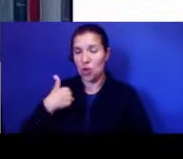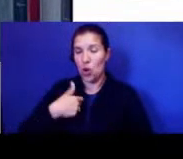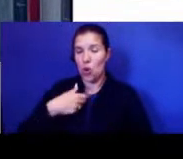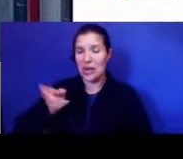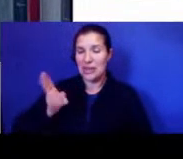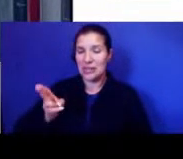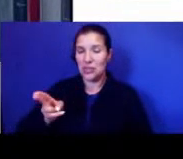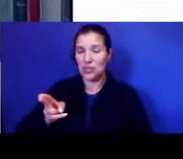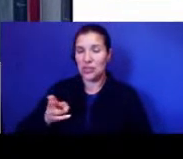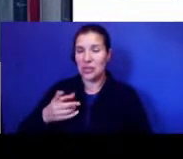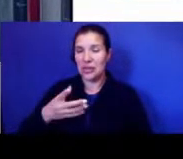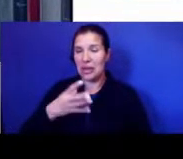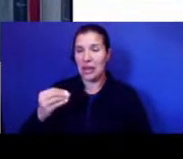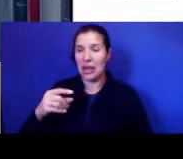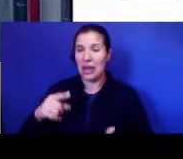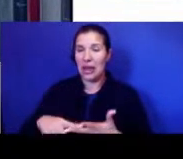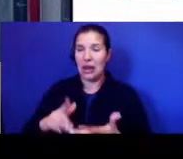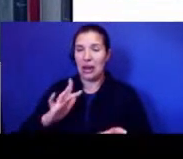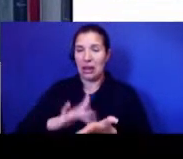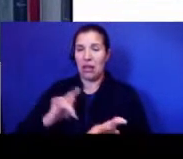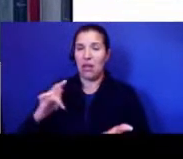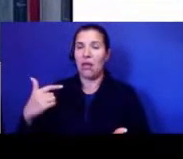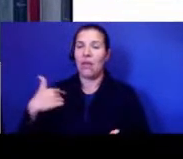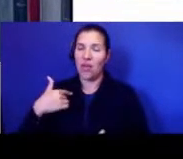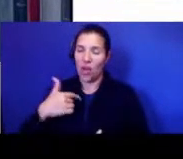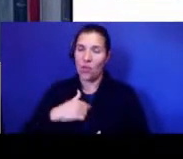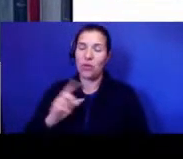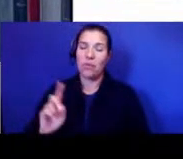our democracy. Thank you.